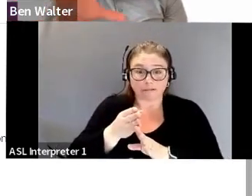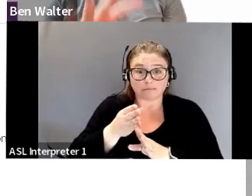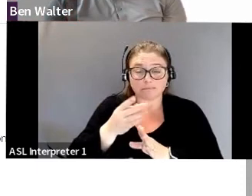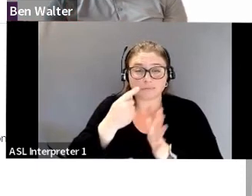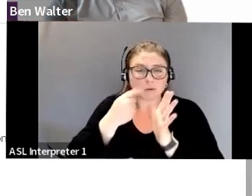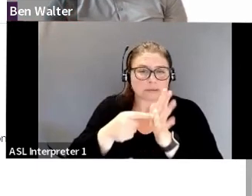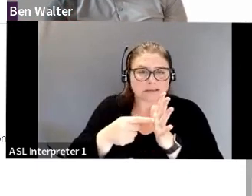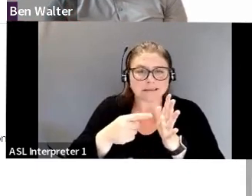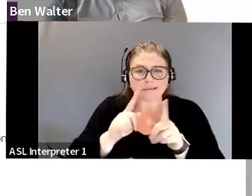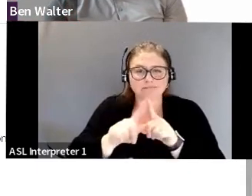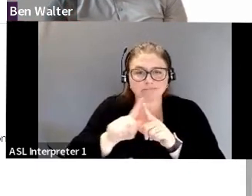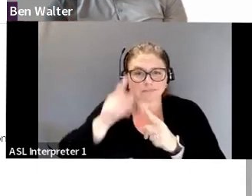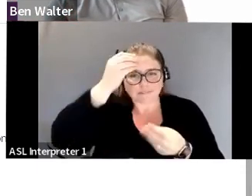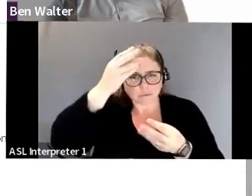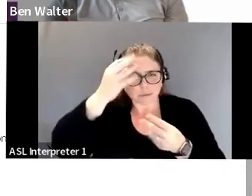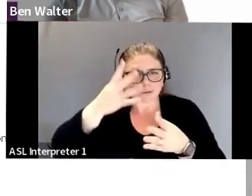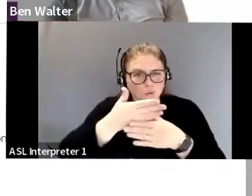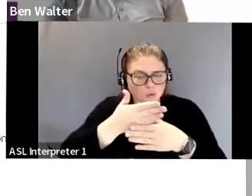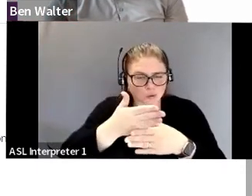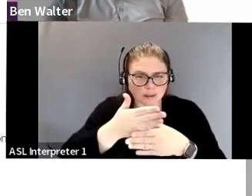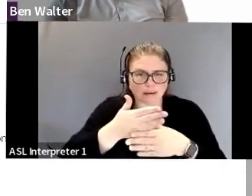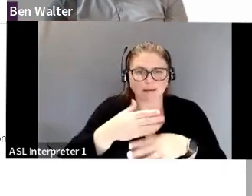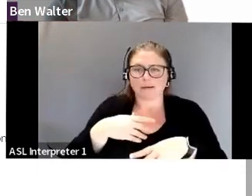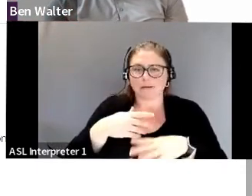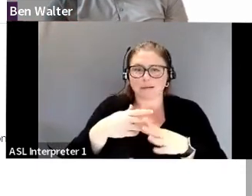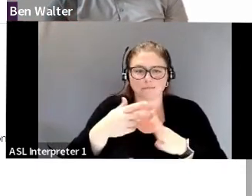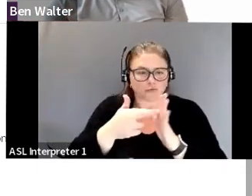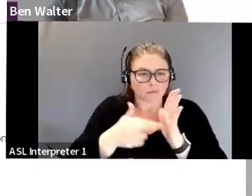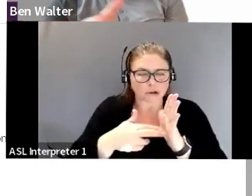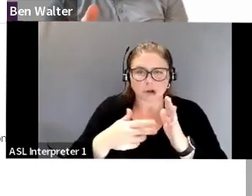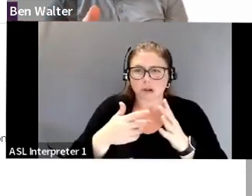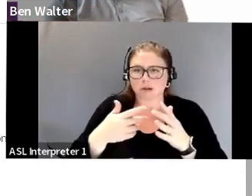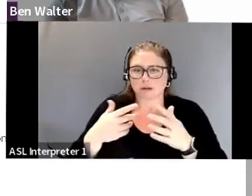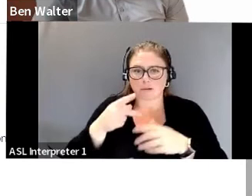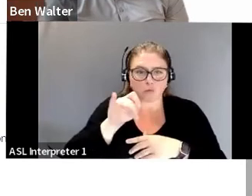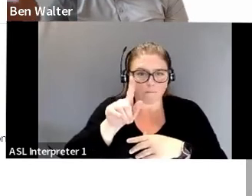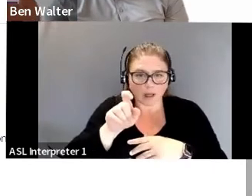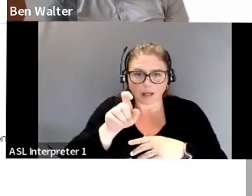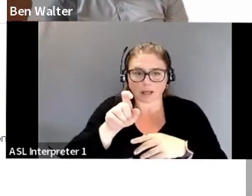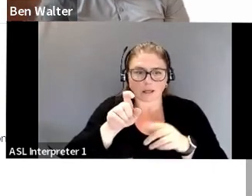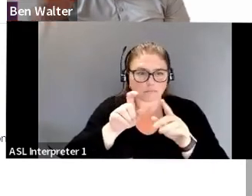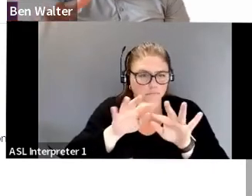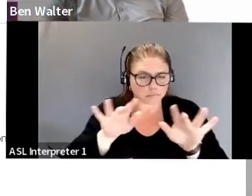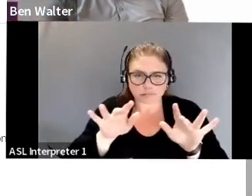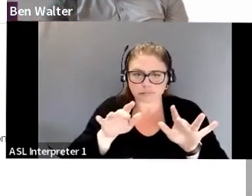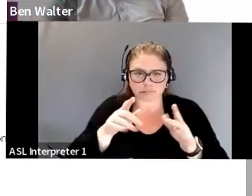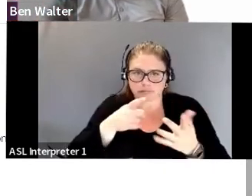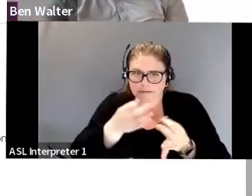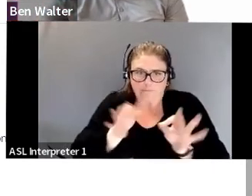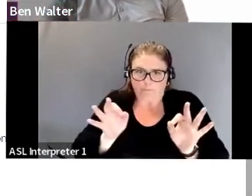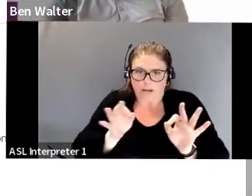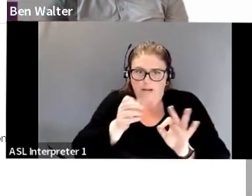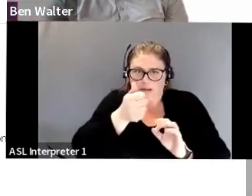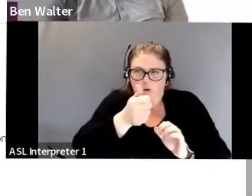signing up, finding a program and applying, completely free. You don't have to pay anything to anybody and you can secure funding for your